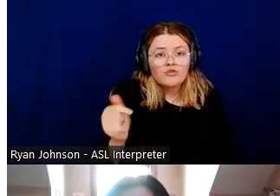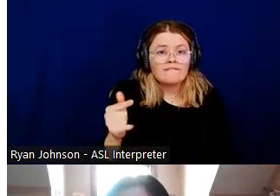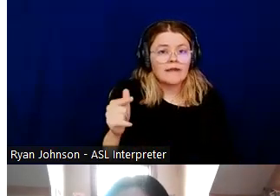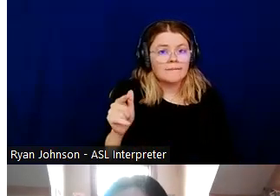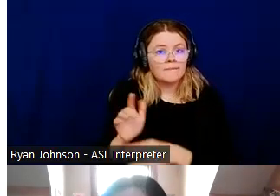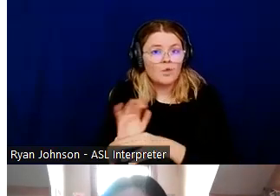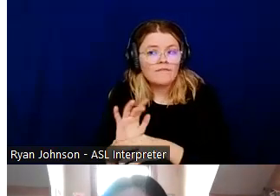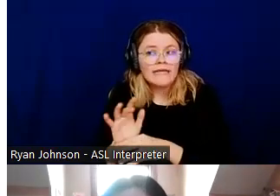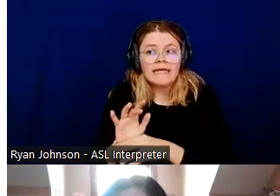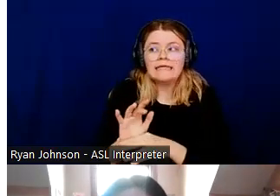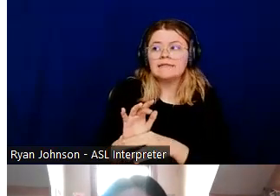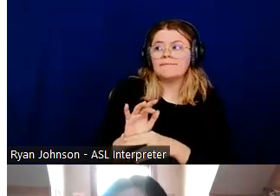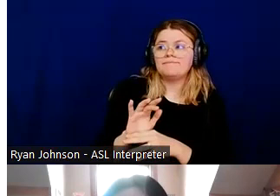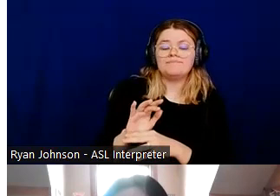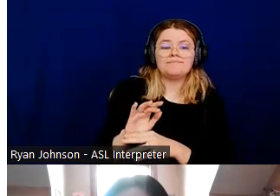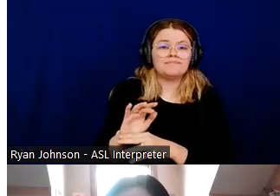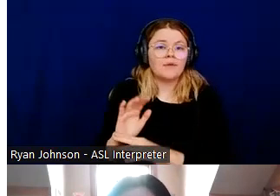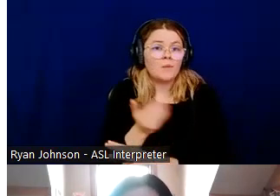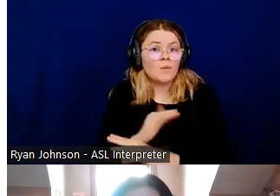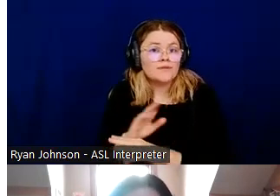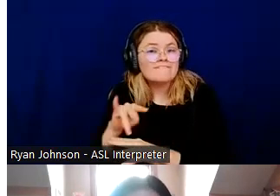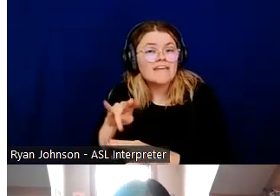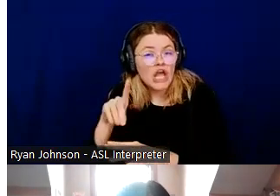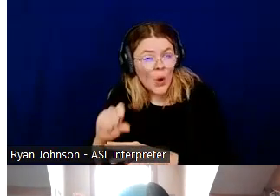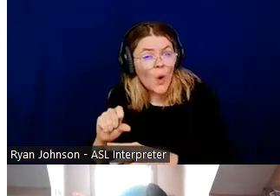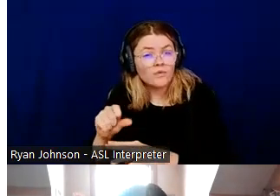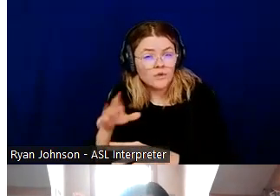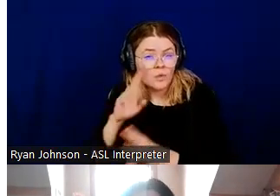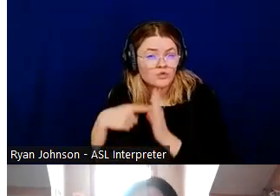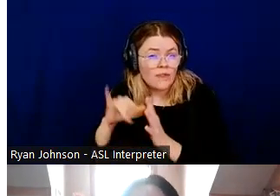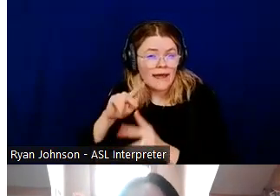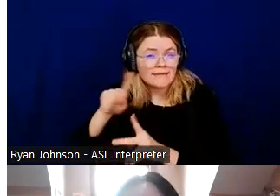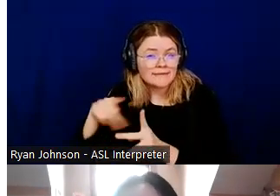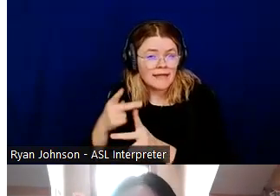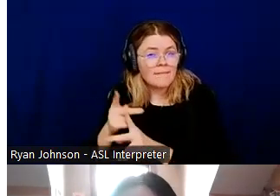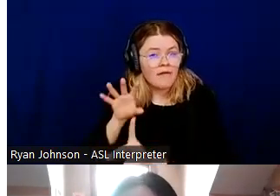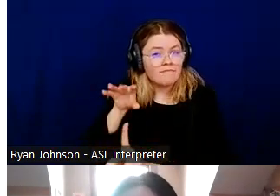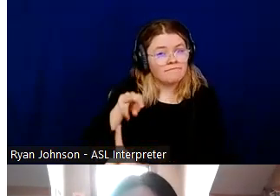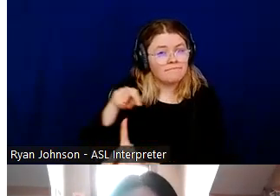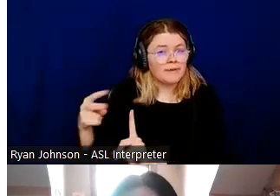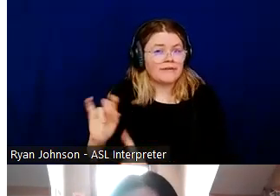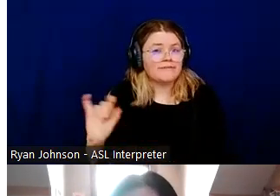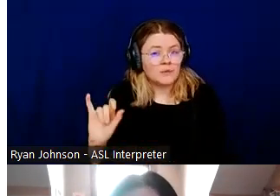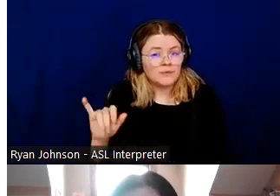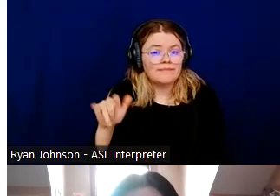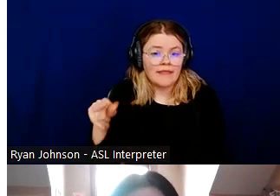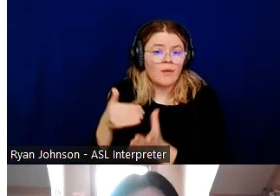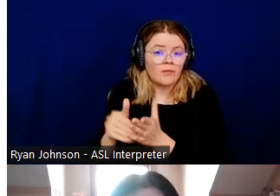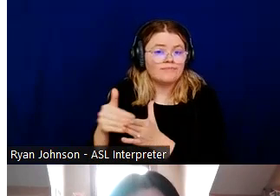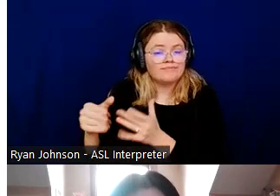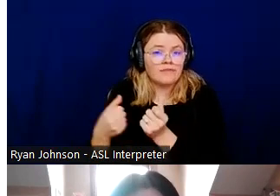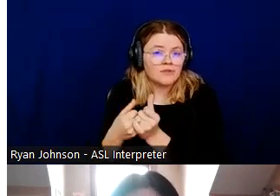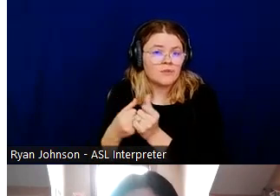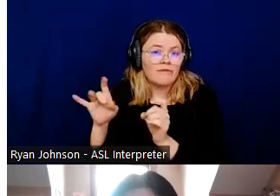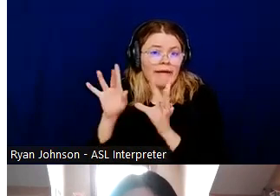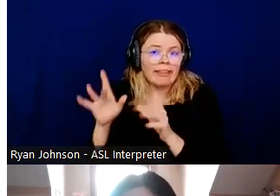been found to increase attitudes which are supportive of violence, specifically sexual